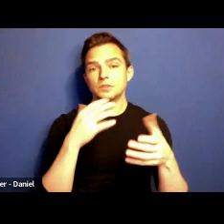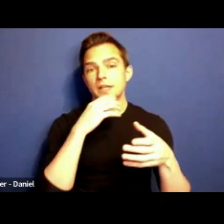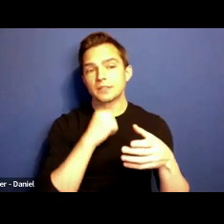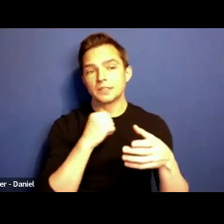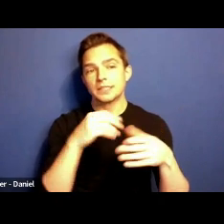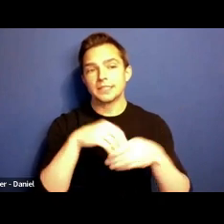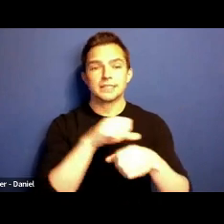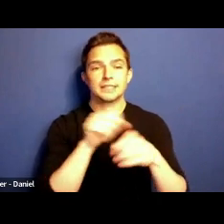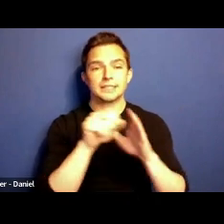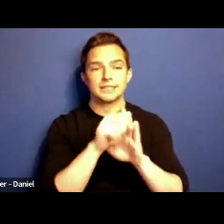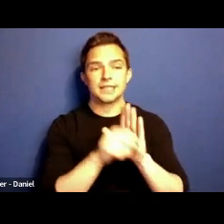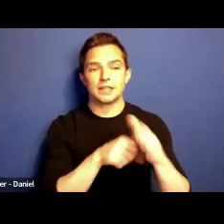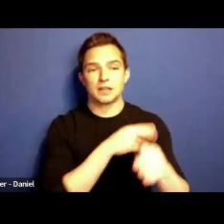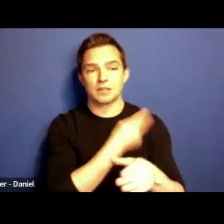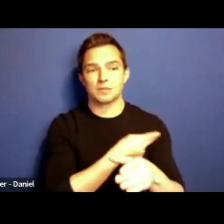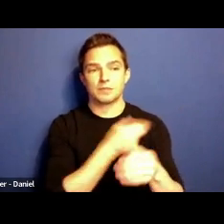years ago.